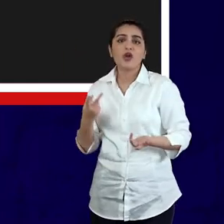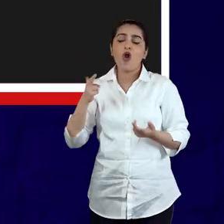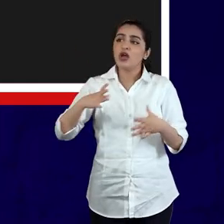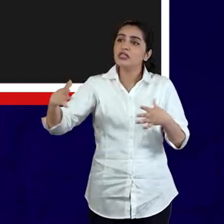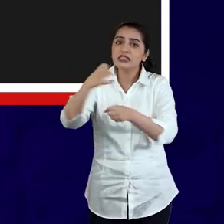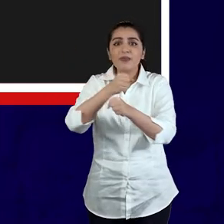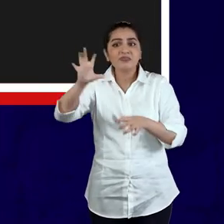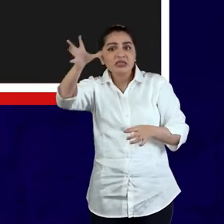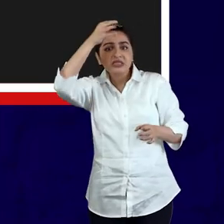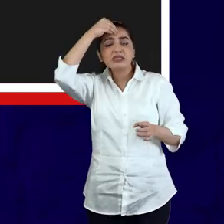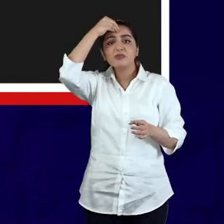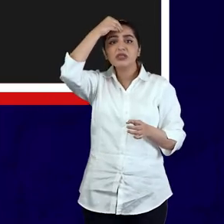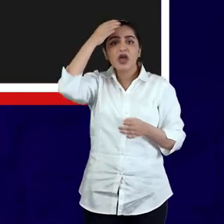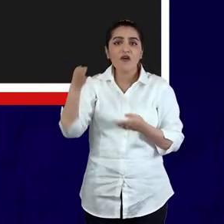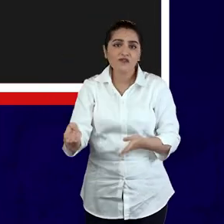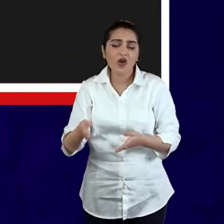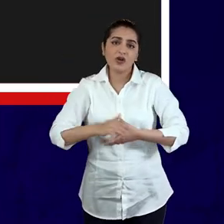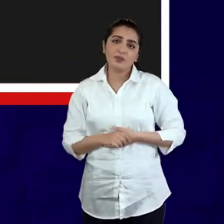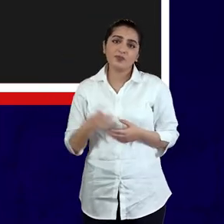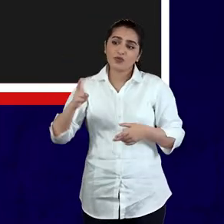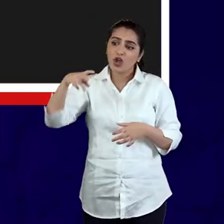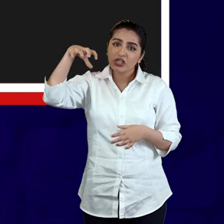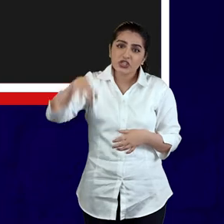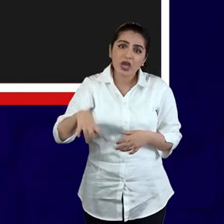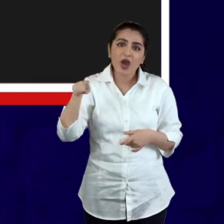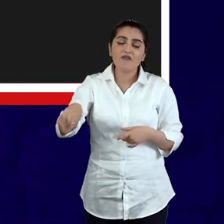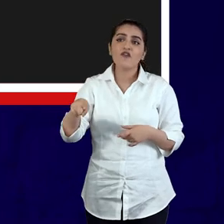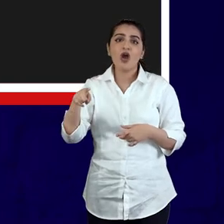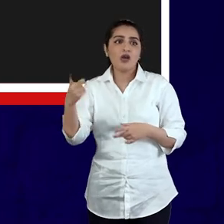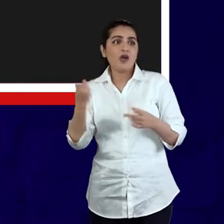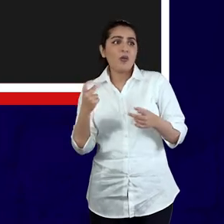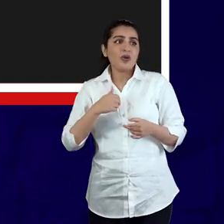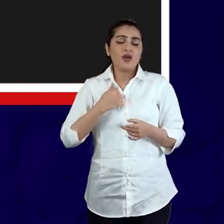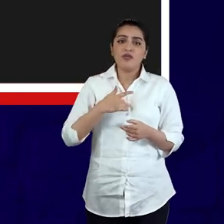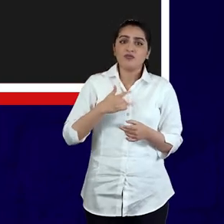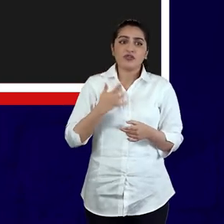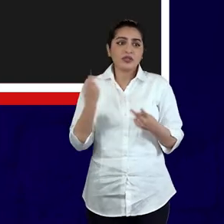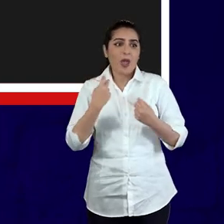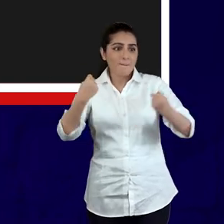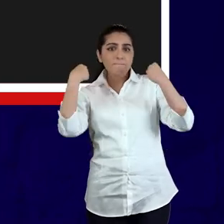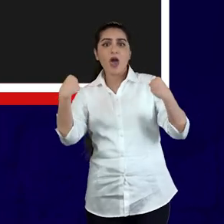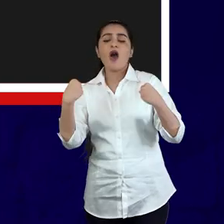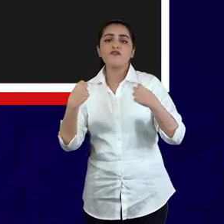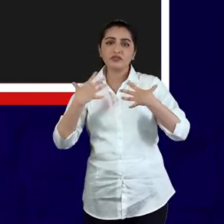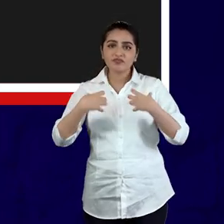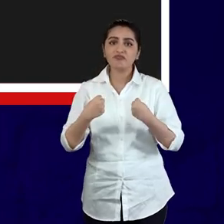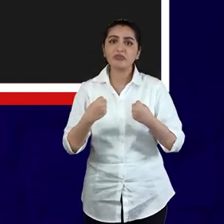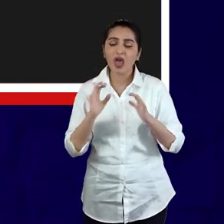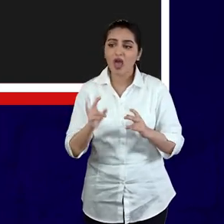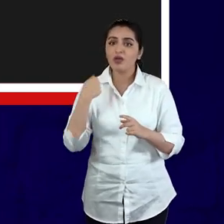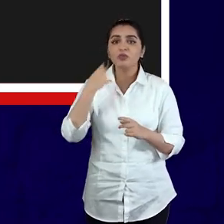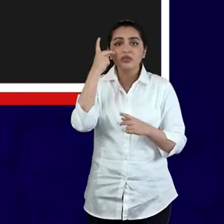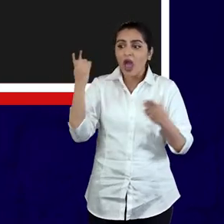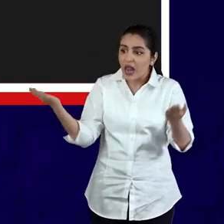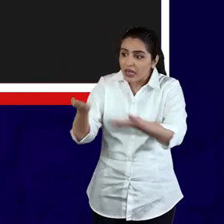the hosting, and how they inhabit those spaces, and how it makes them feel really empowered just by, like you